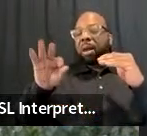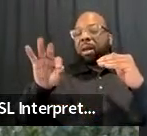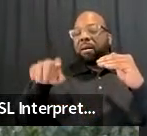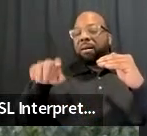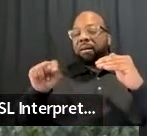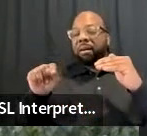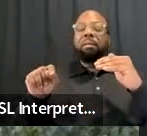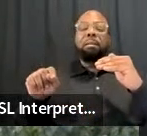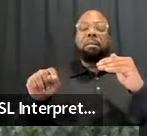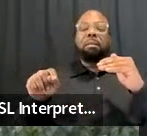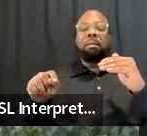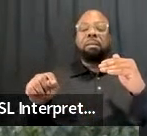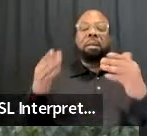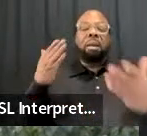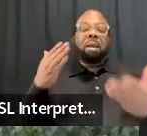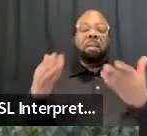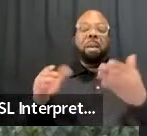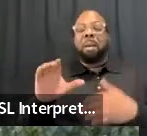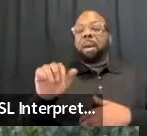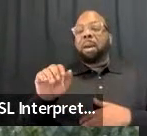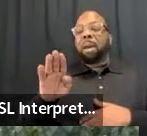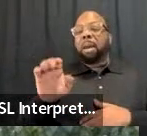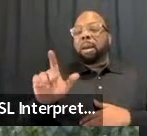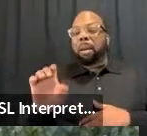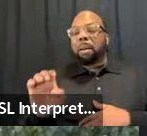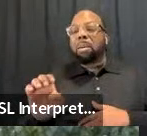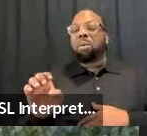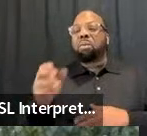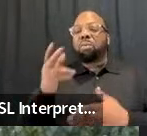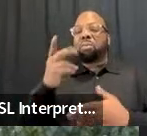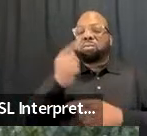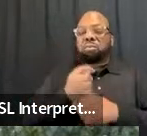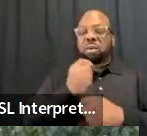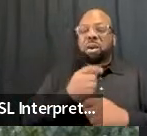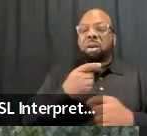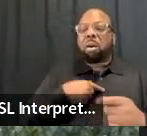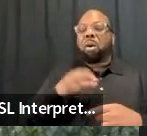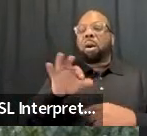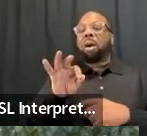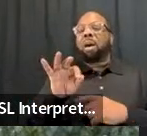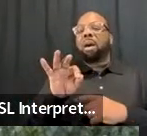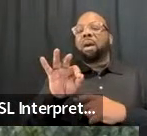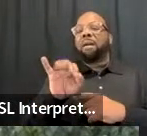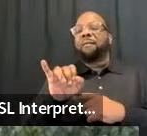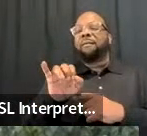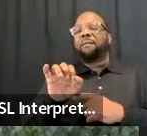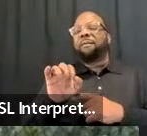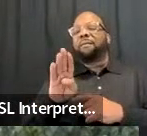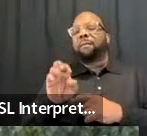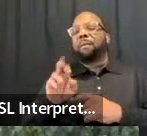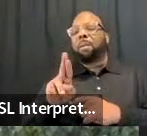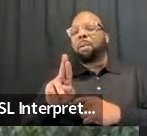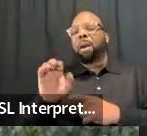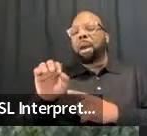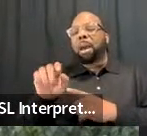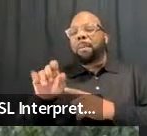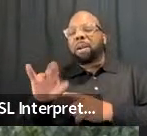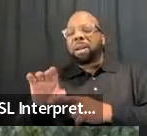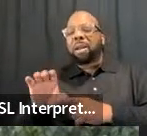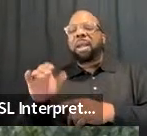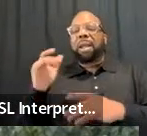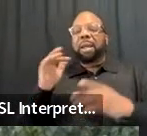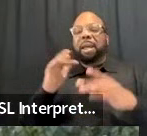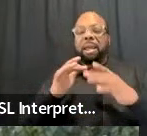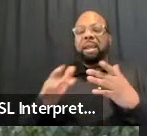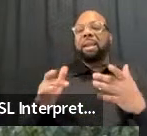servicing cable customers or fiber optic internet customers in a neighborhood. The issue is that these rules